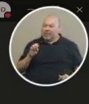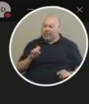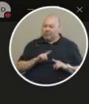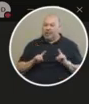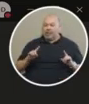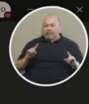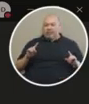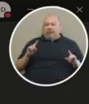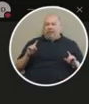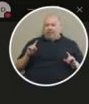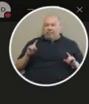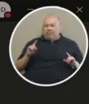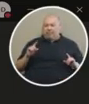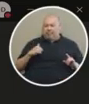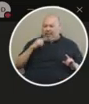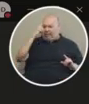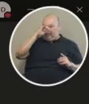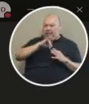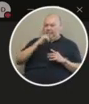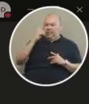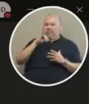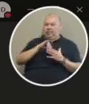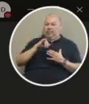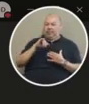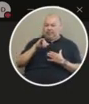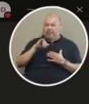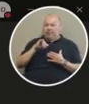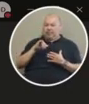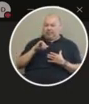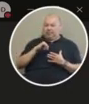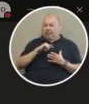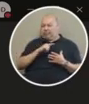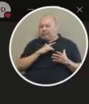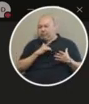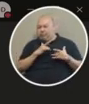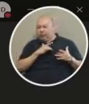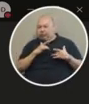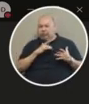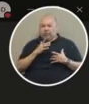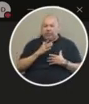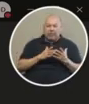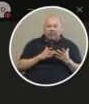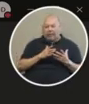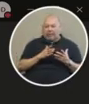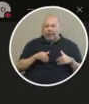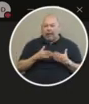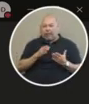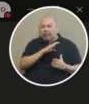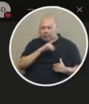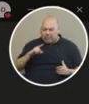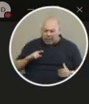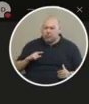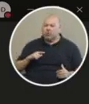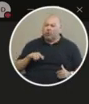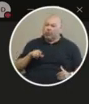but I think that's something that brings concern, at least to me and probably to other council members as